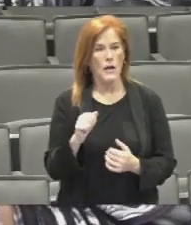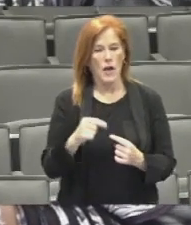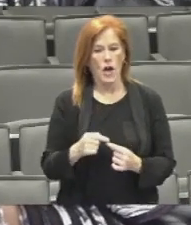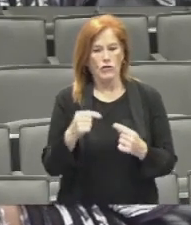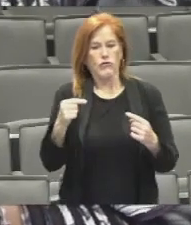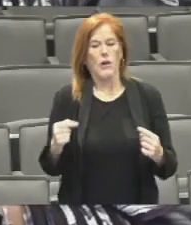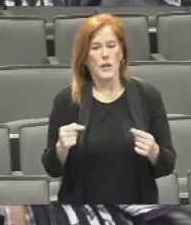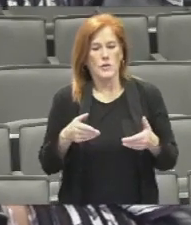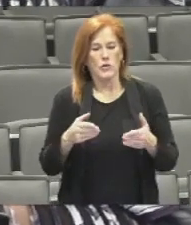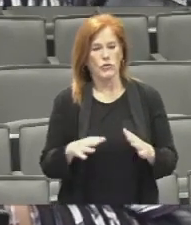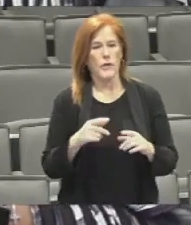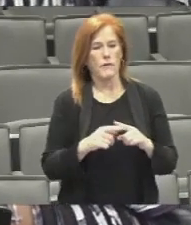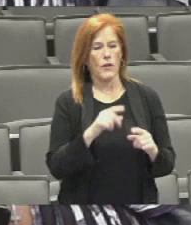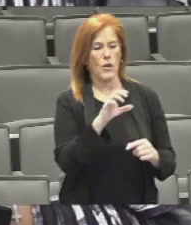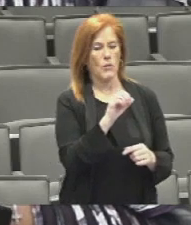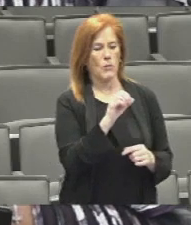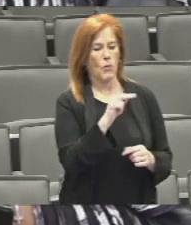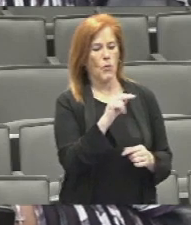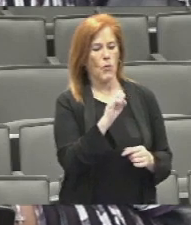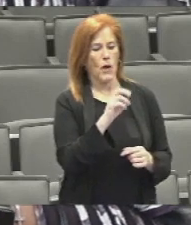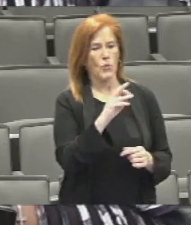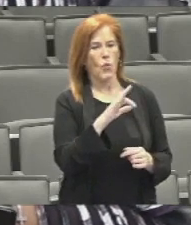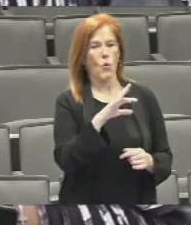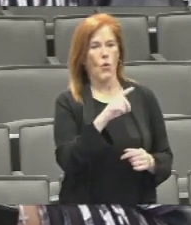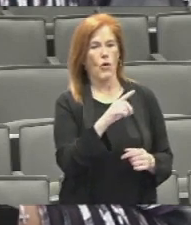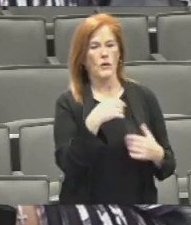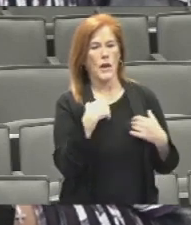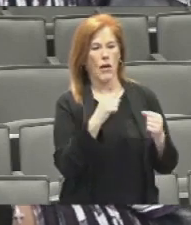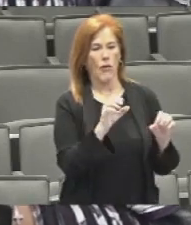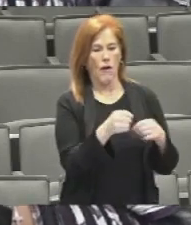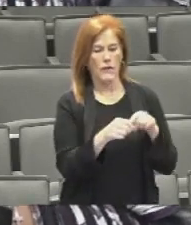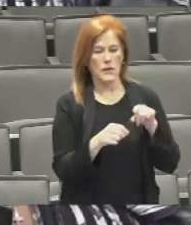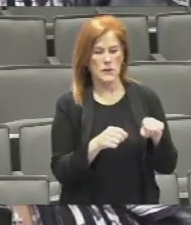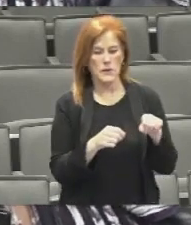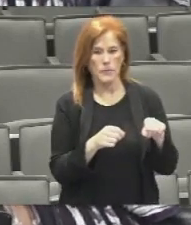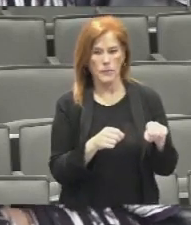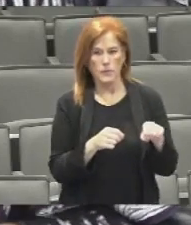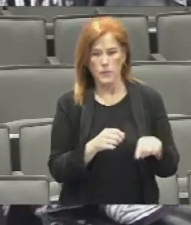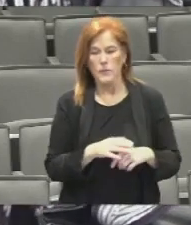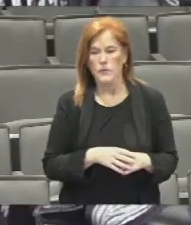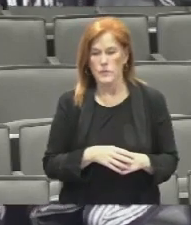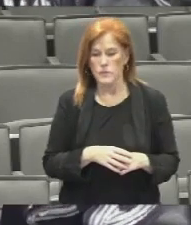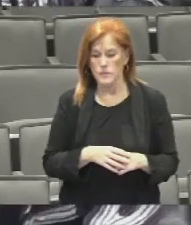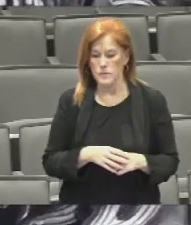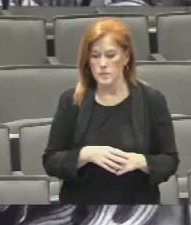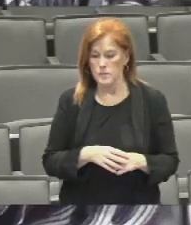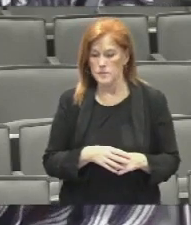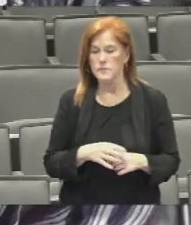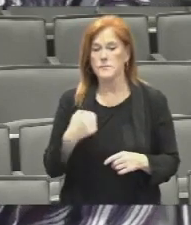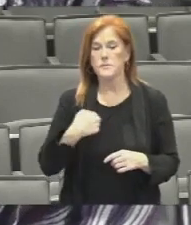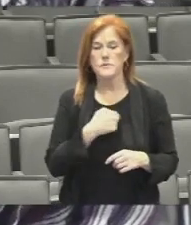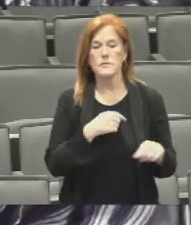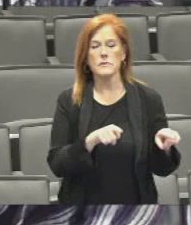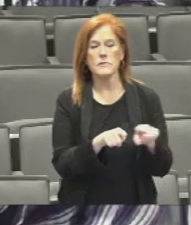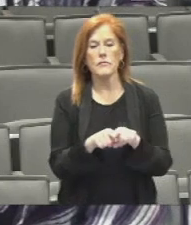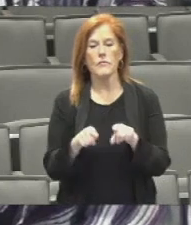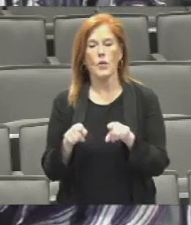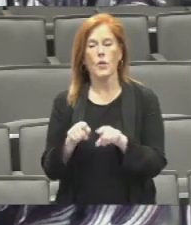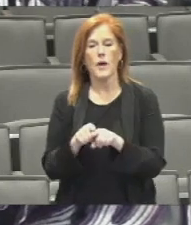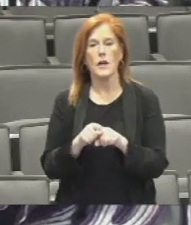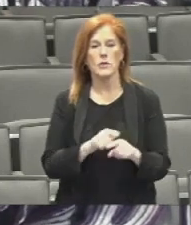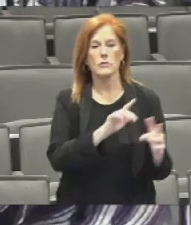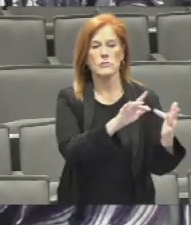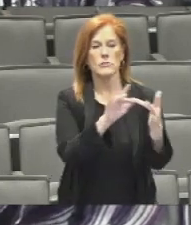One World. We don't have results back from some of the other days. We have also reached out